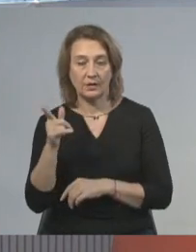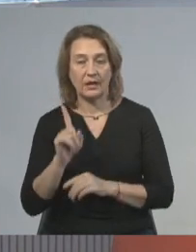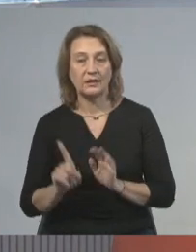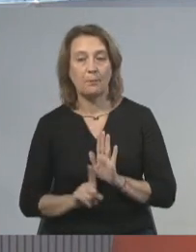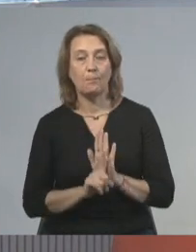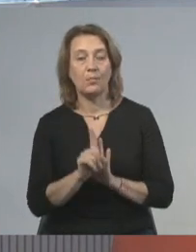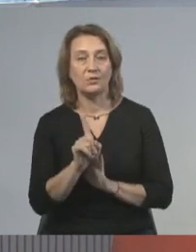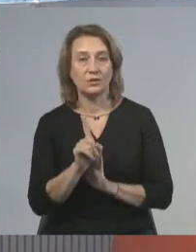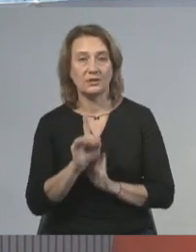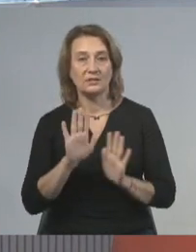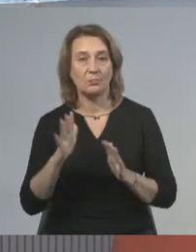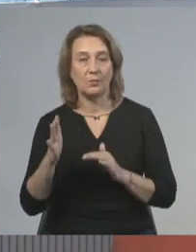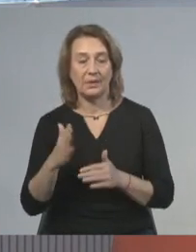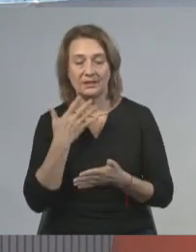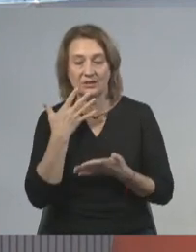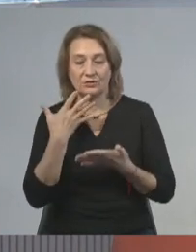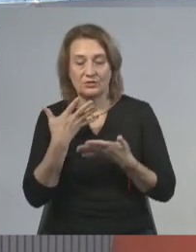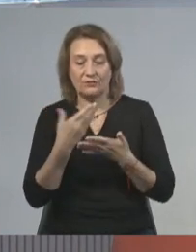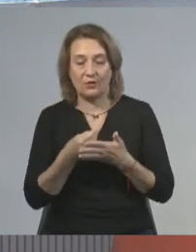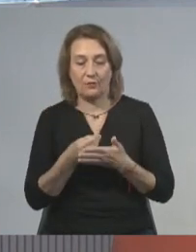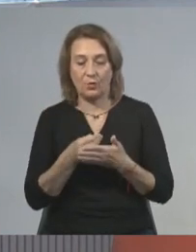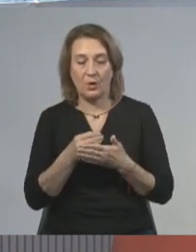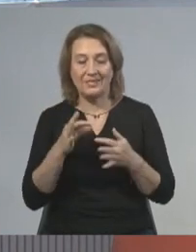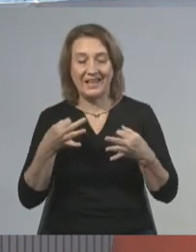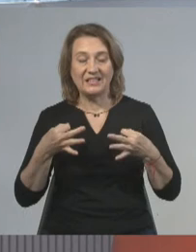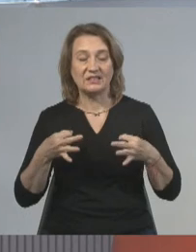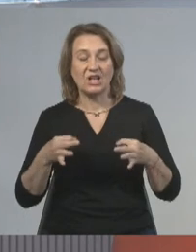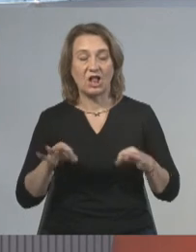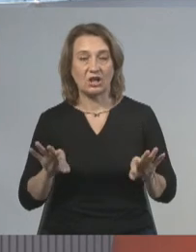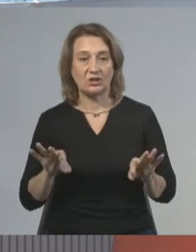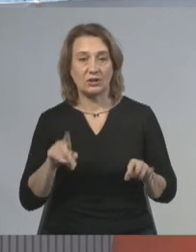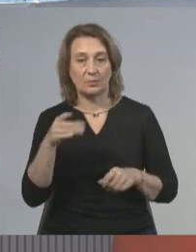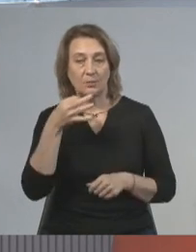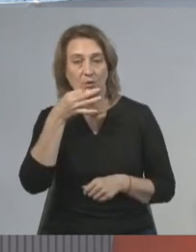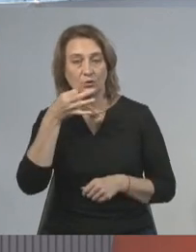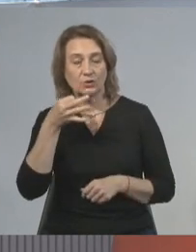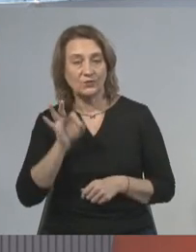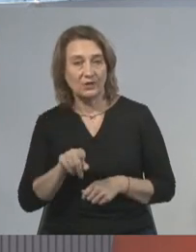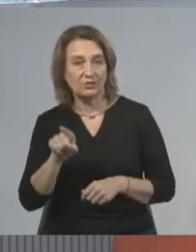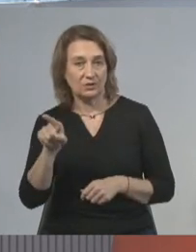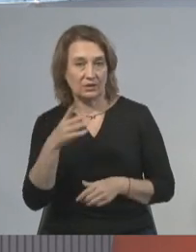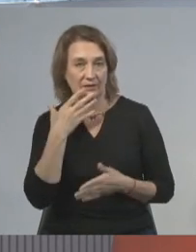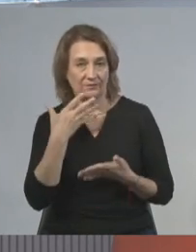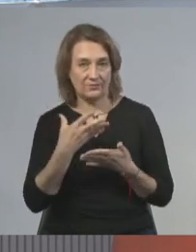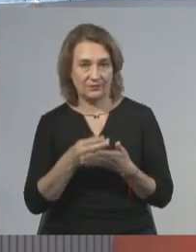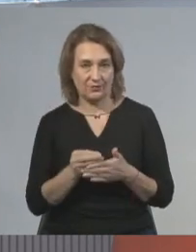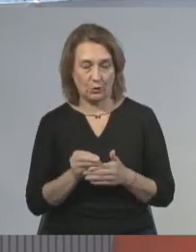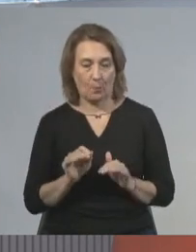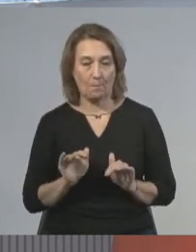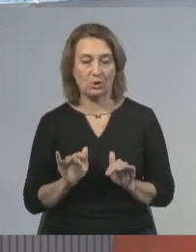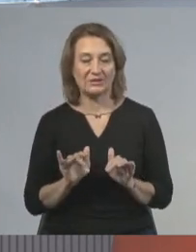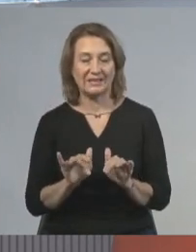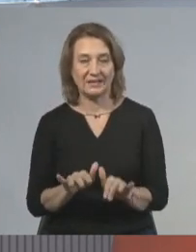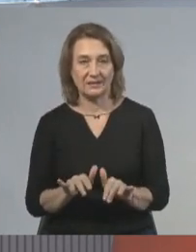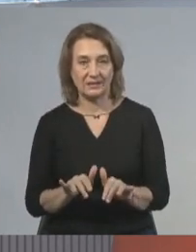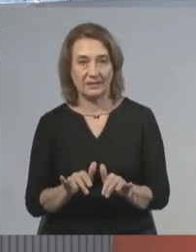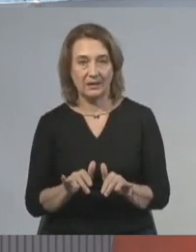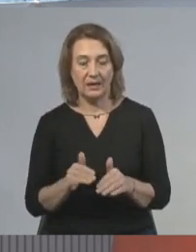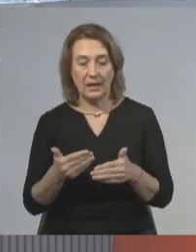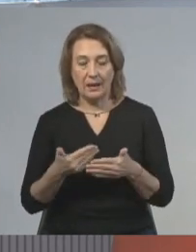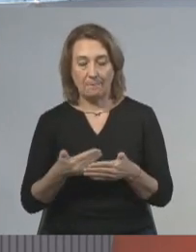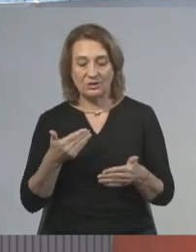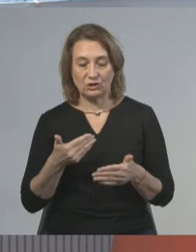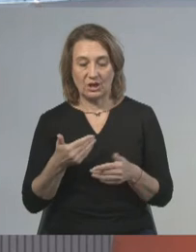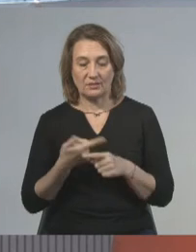elections they started using these technologies and they used it somehow since its independence so they are the most experienced